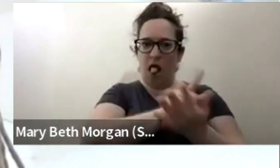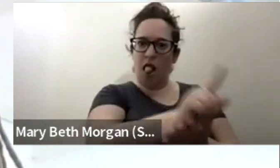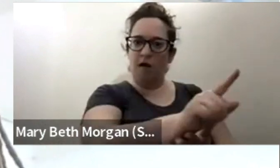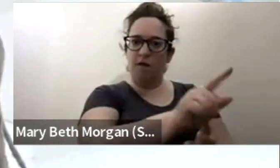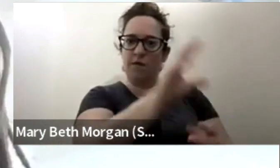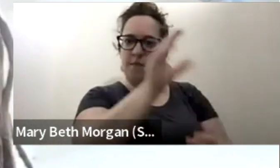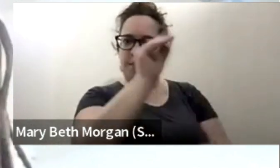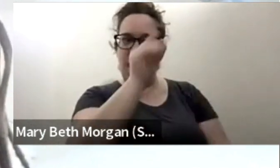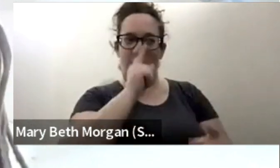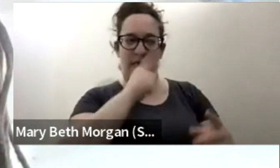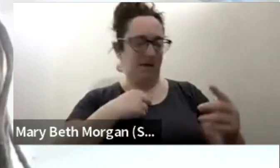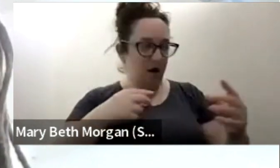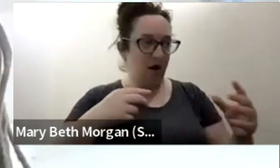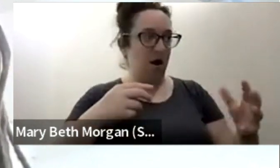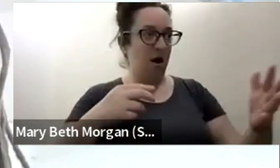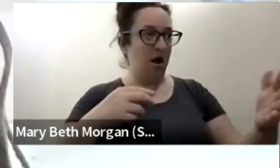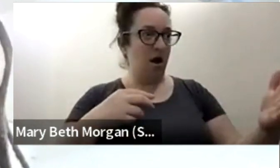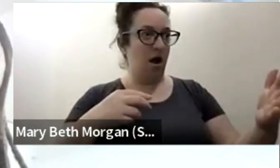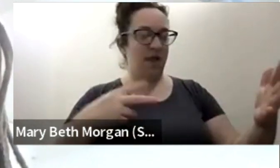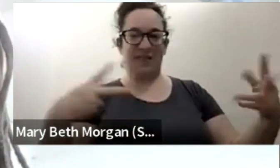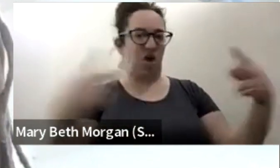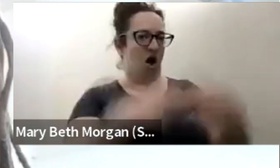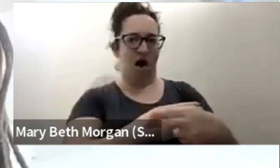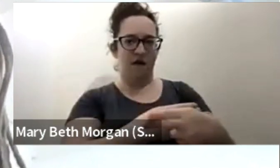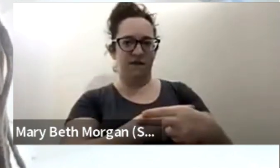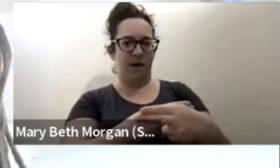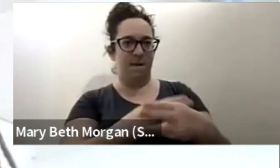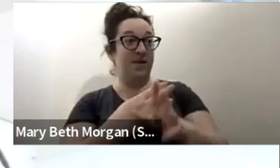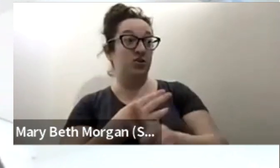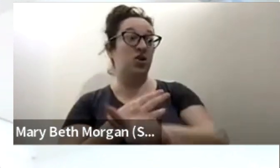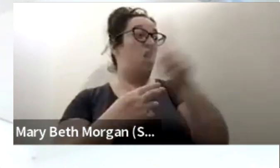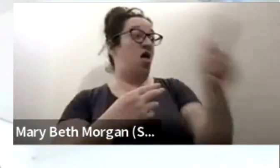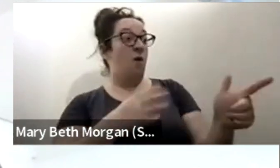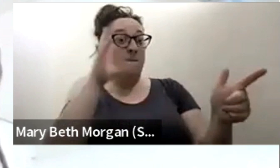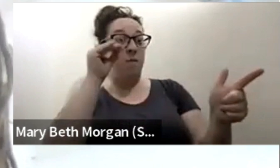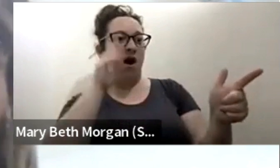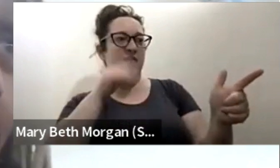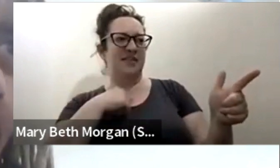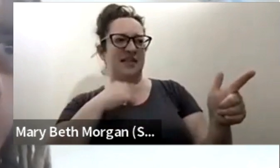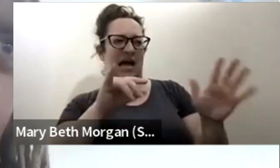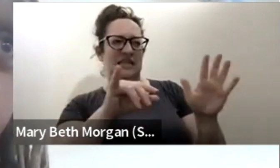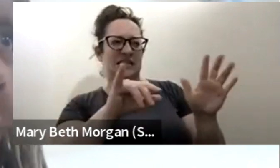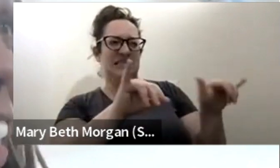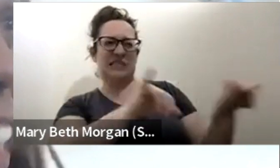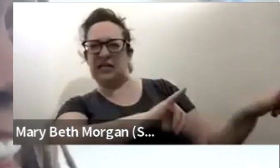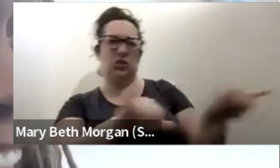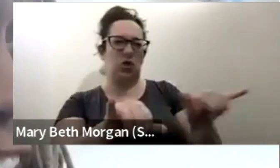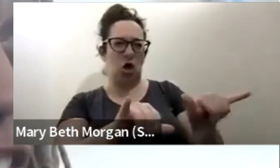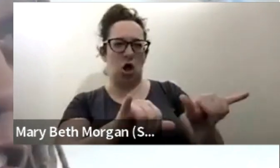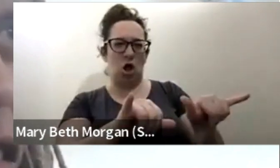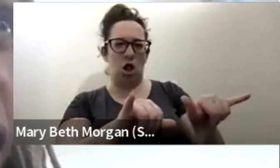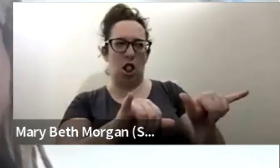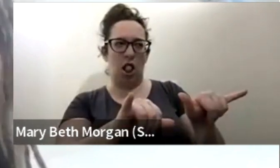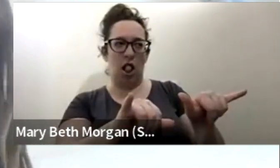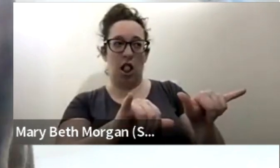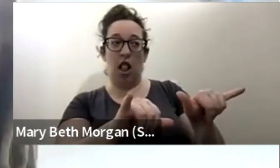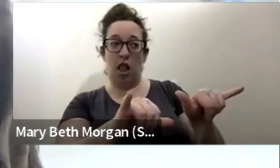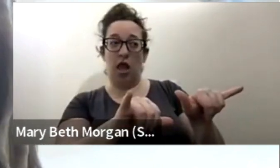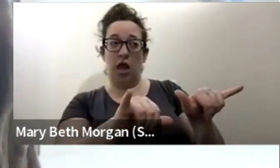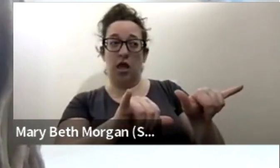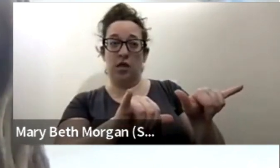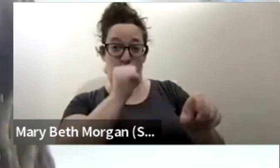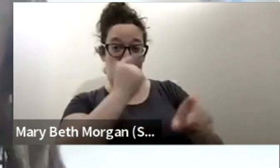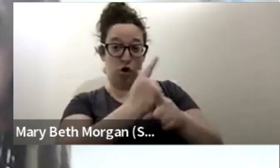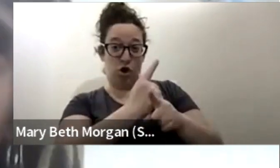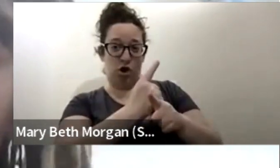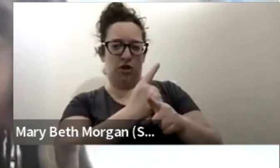Olivia, who's been in love with this boy, and suddenly finds out it's a girl, so that's cut off. But there is another boy identical, which means that